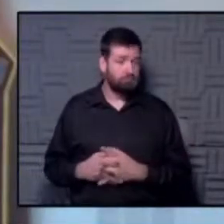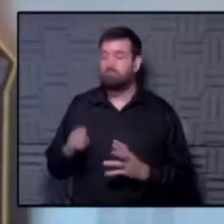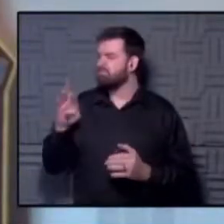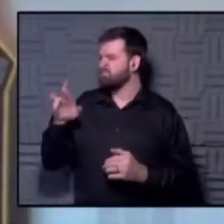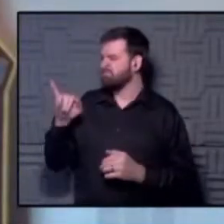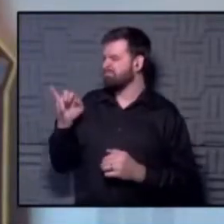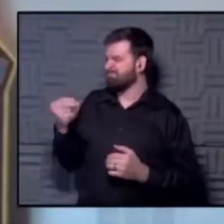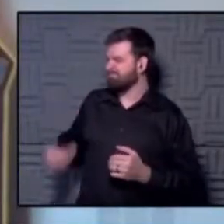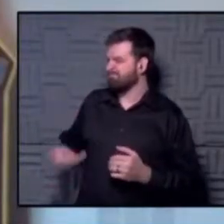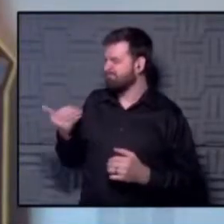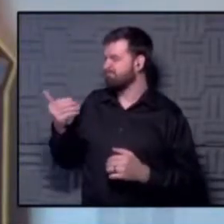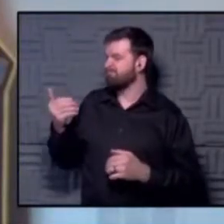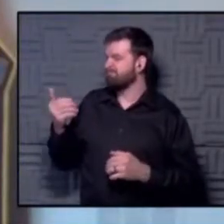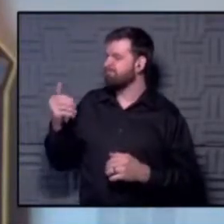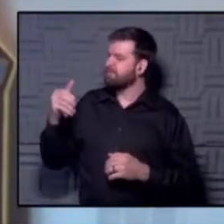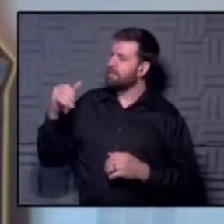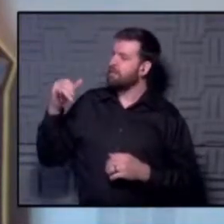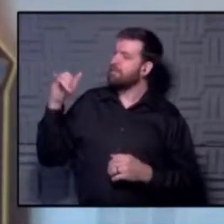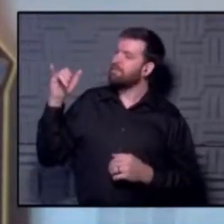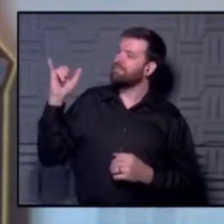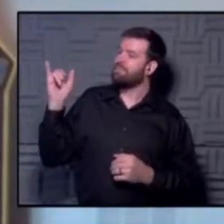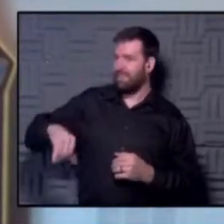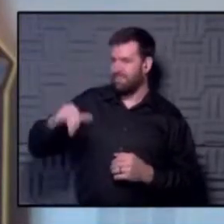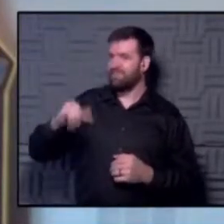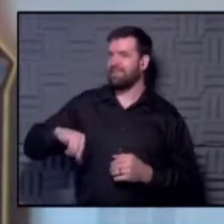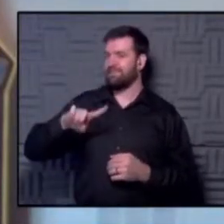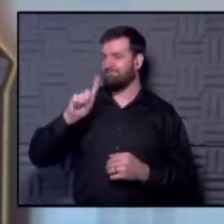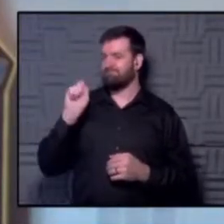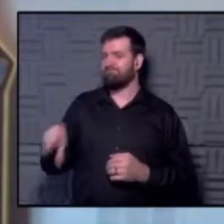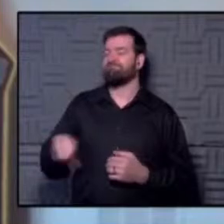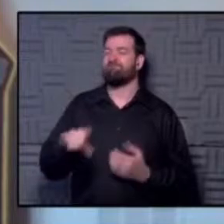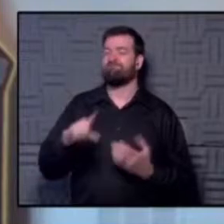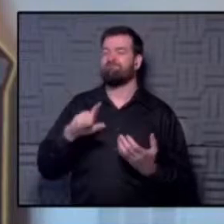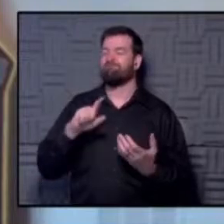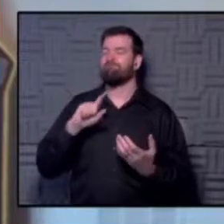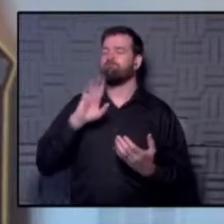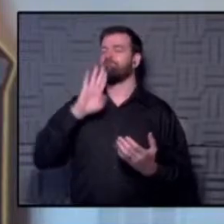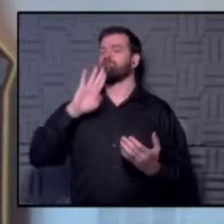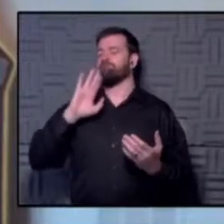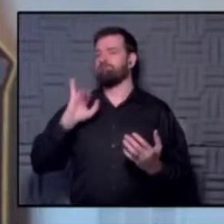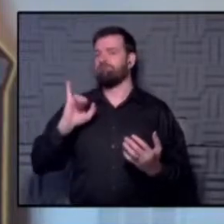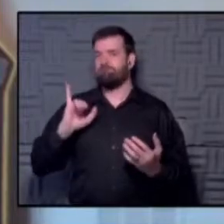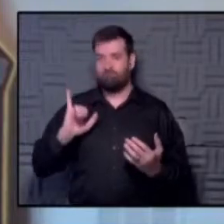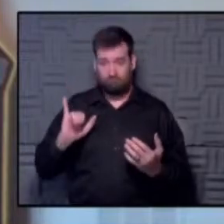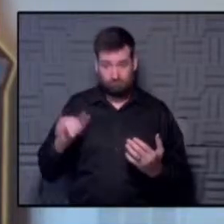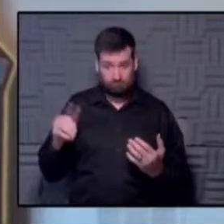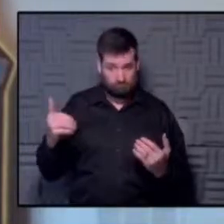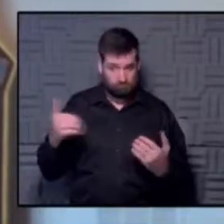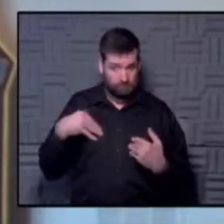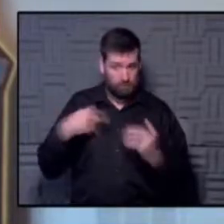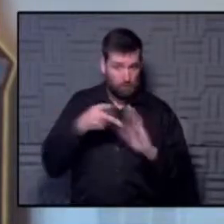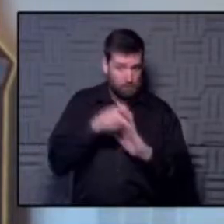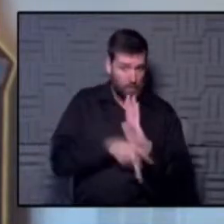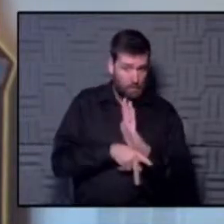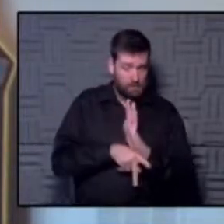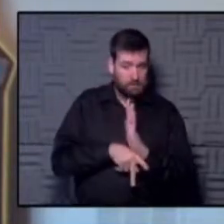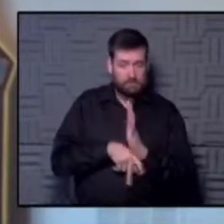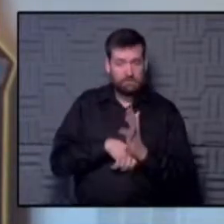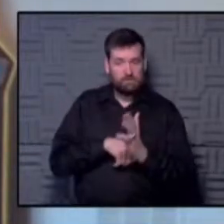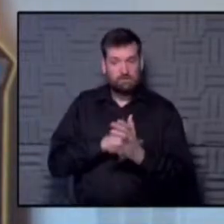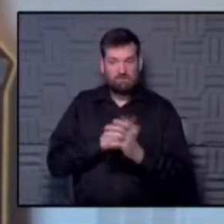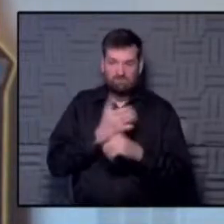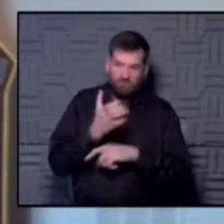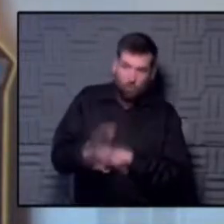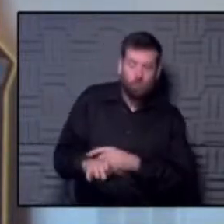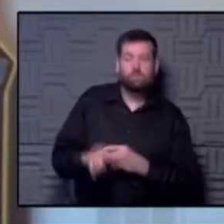think that is the question that we face no matter what, which is that whether you have a policy that isn't enforced, or you